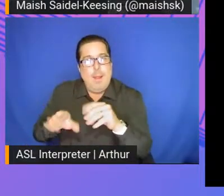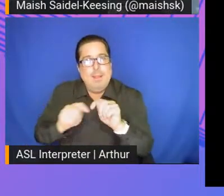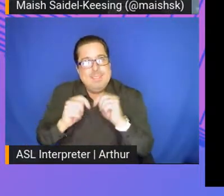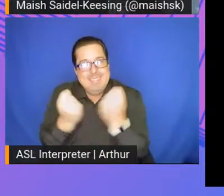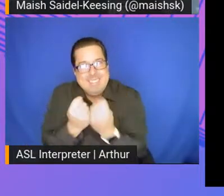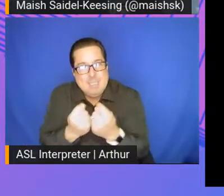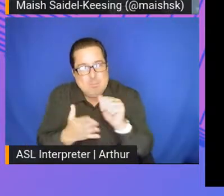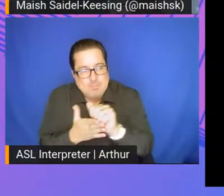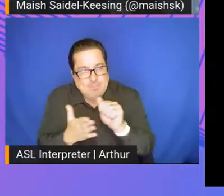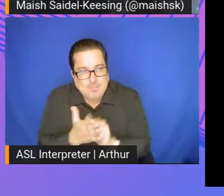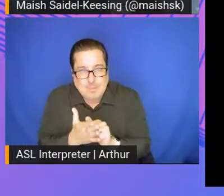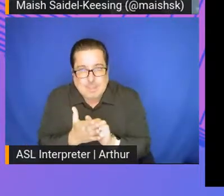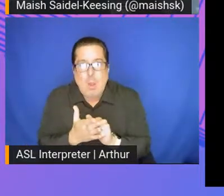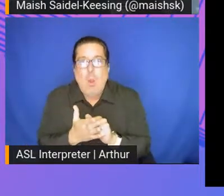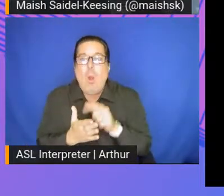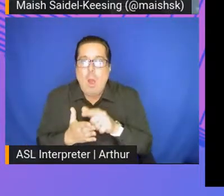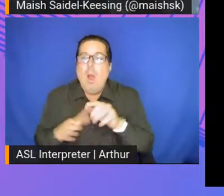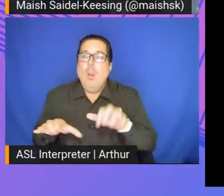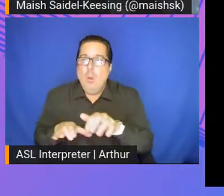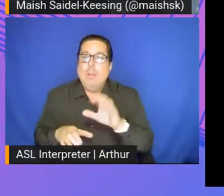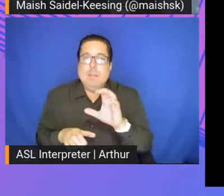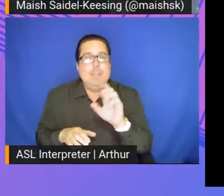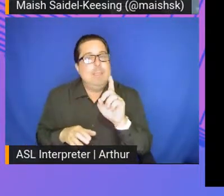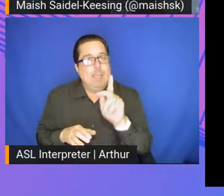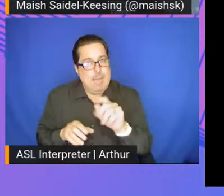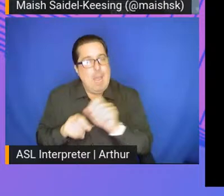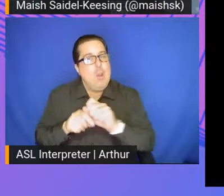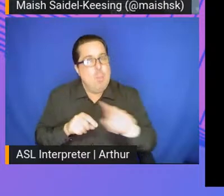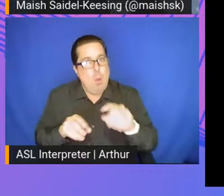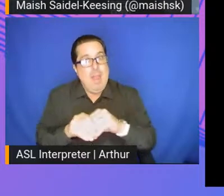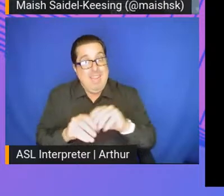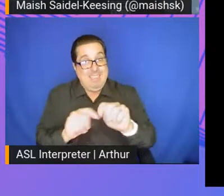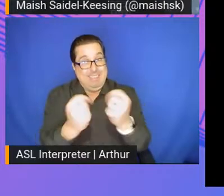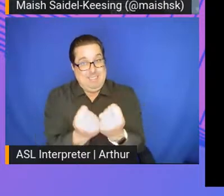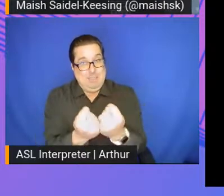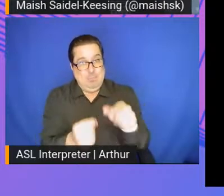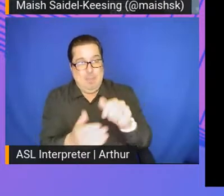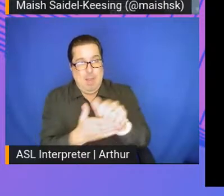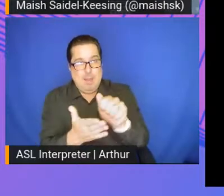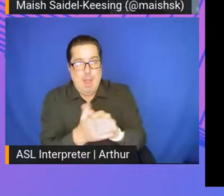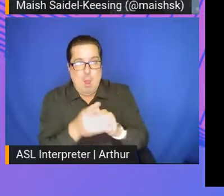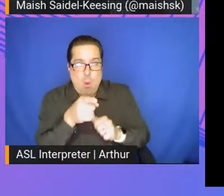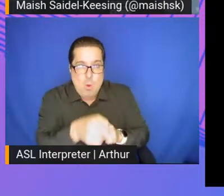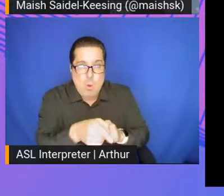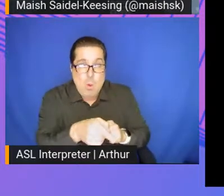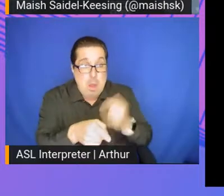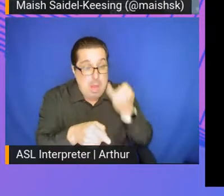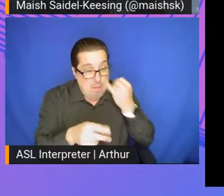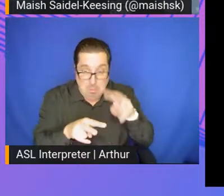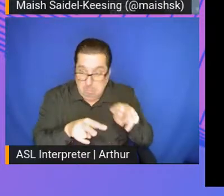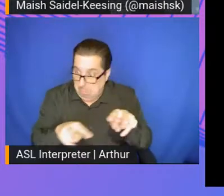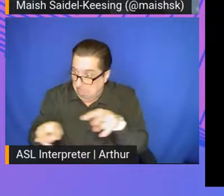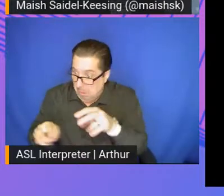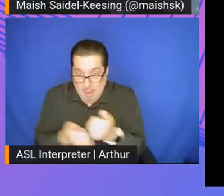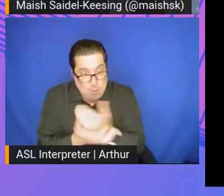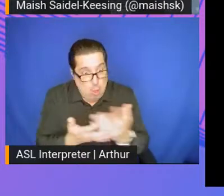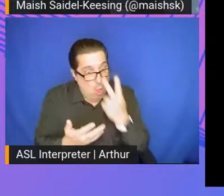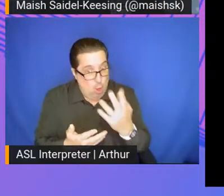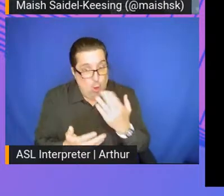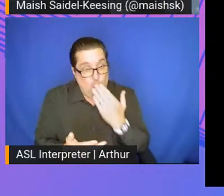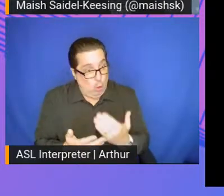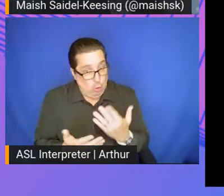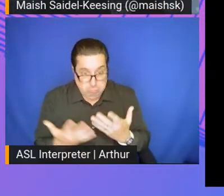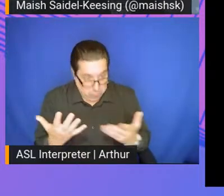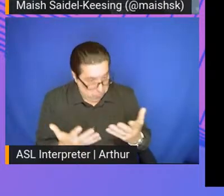account and do a CDK deploy into the Teams account. And then if everything looks good, the pipeline would then do the